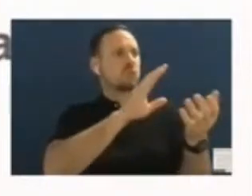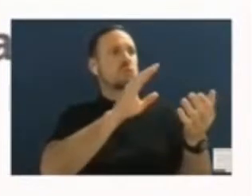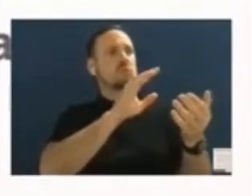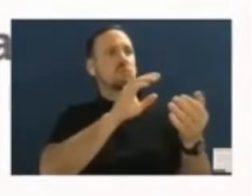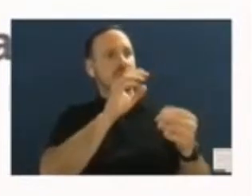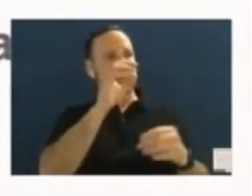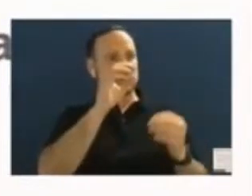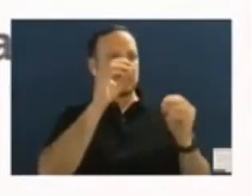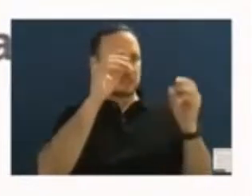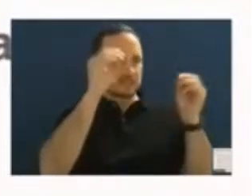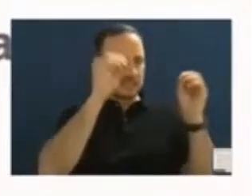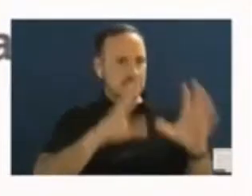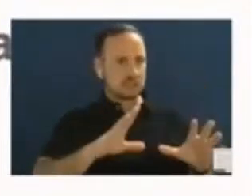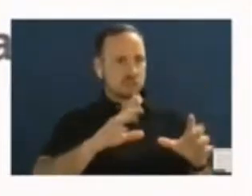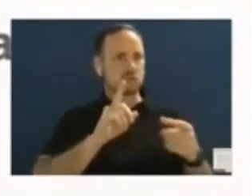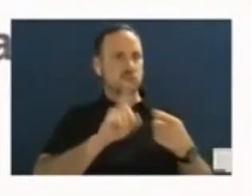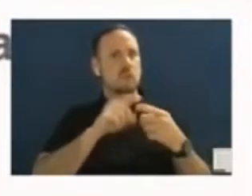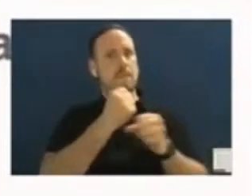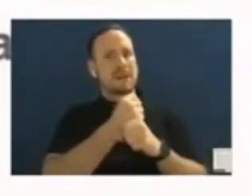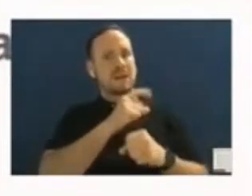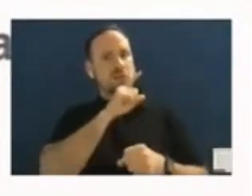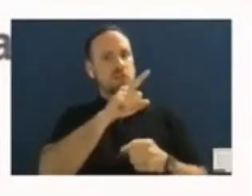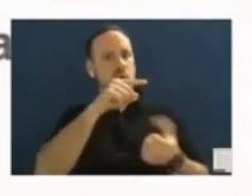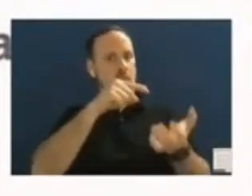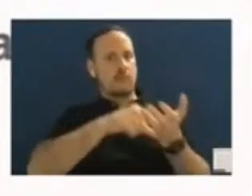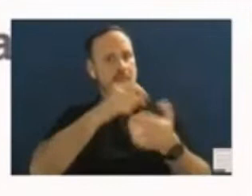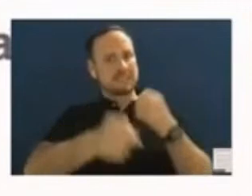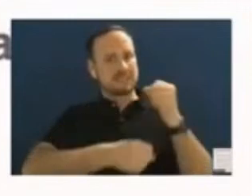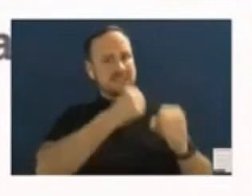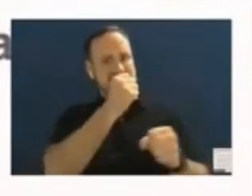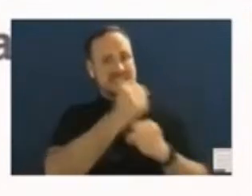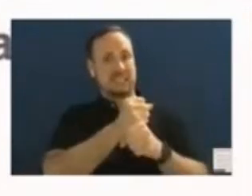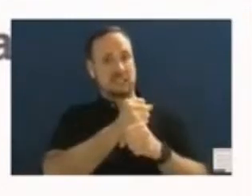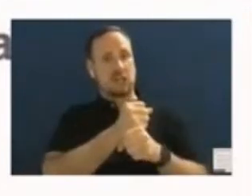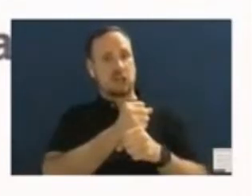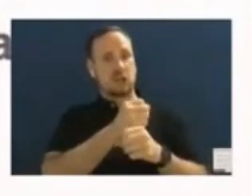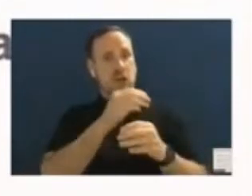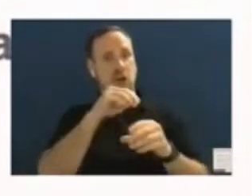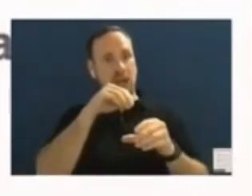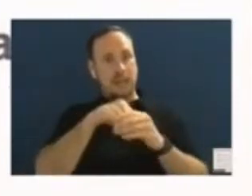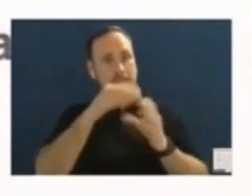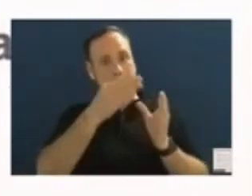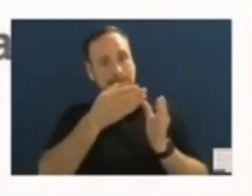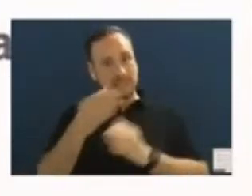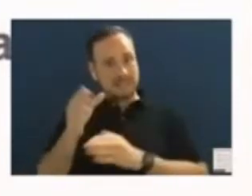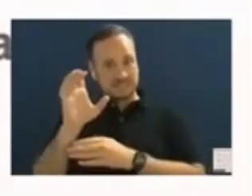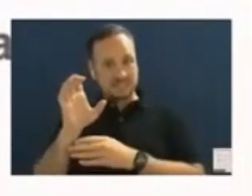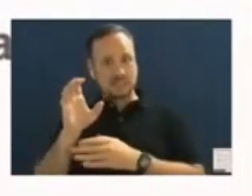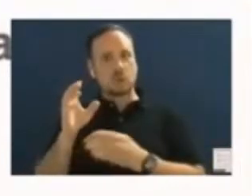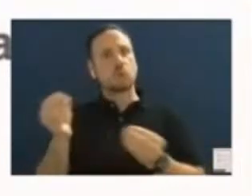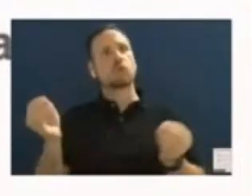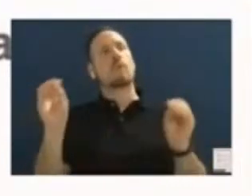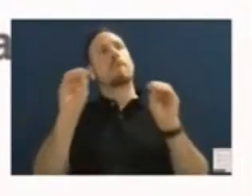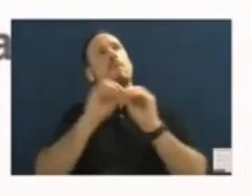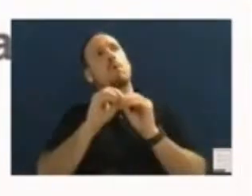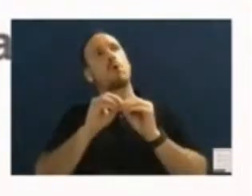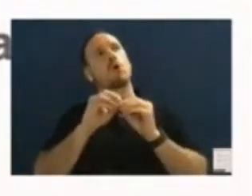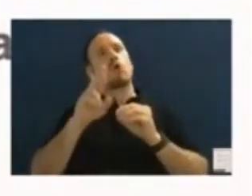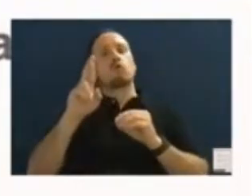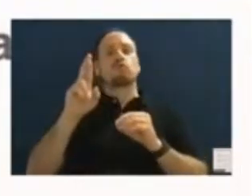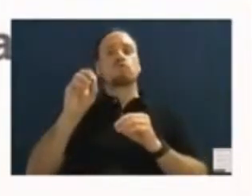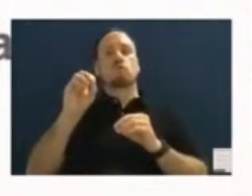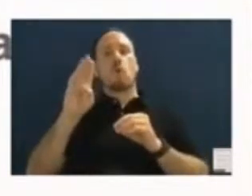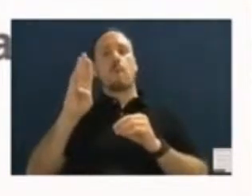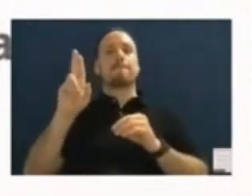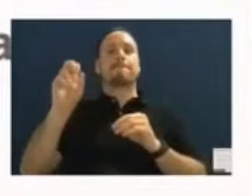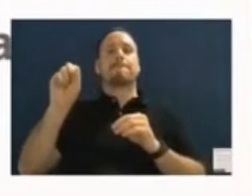this year's experience under Plan C was more robust than what our families encountered post-March 13th. We